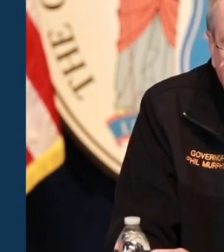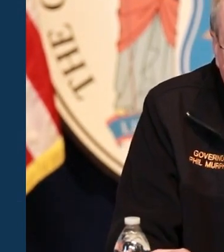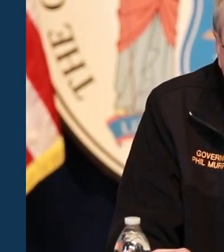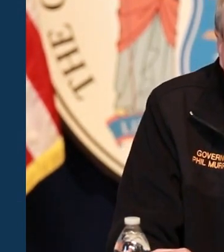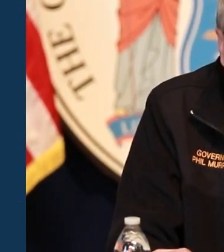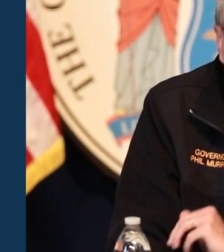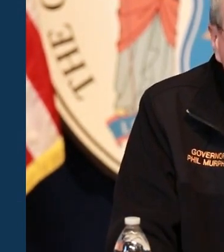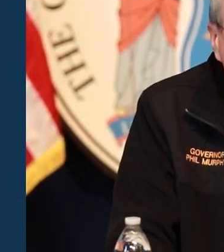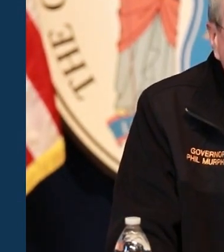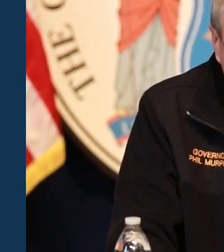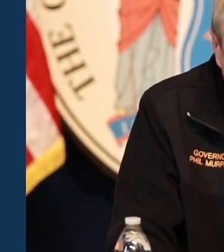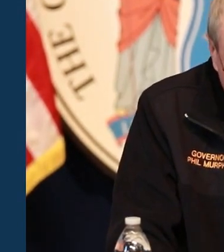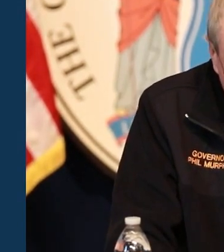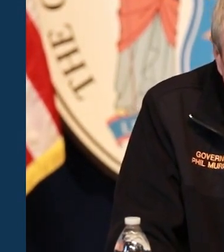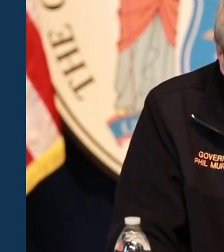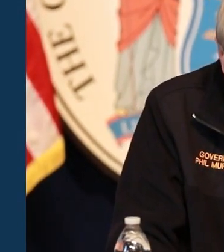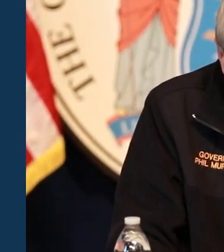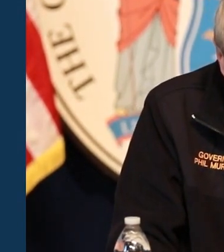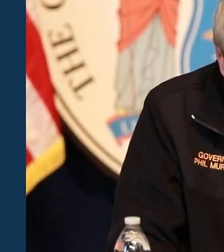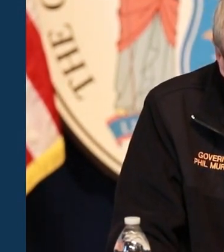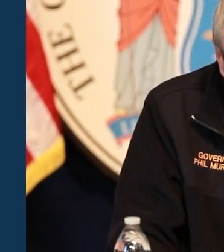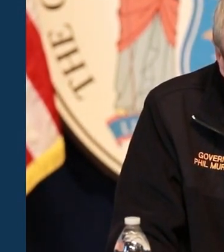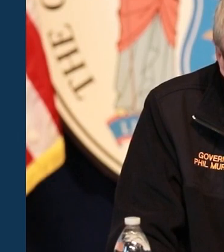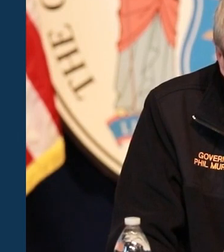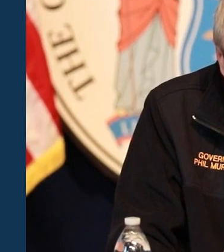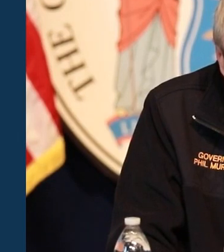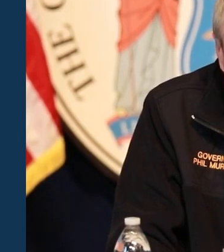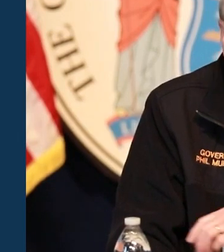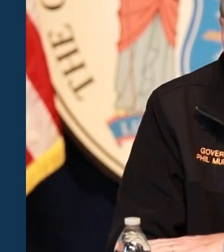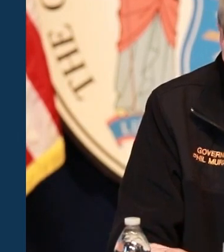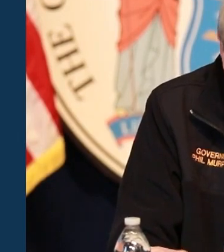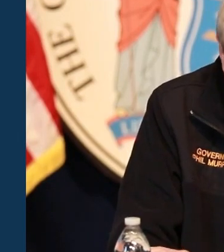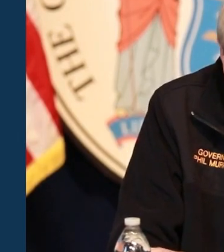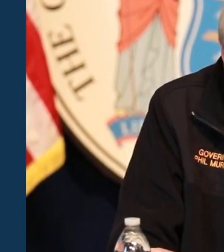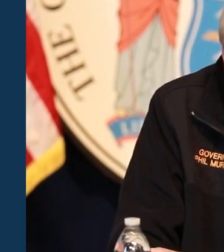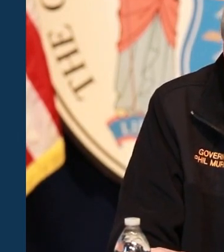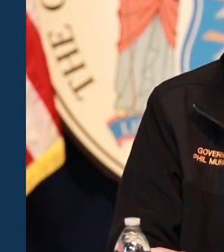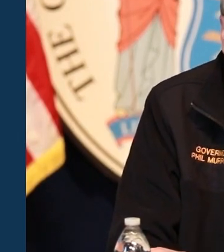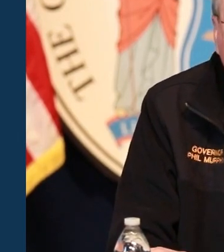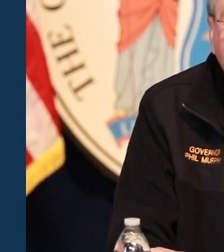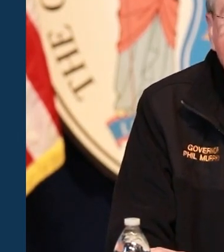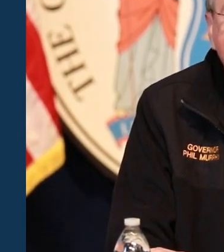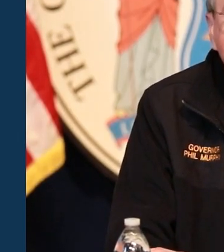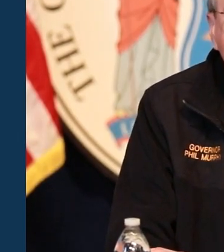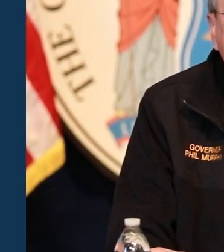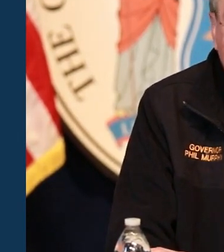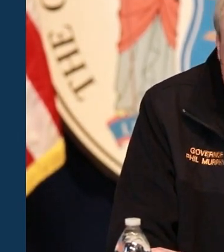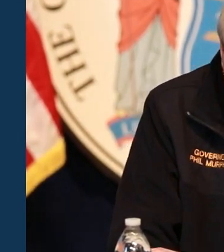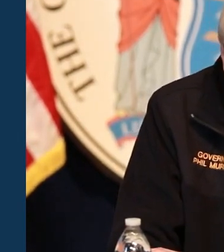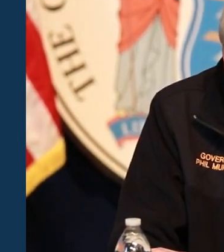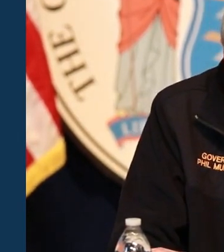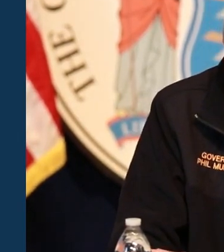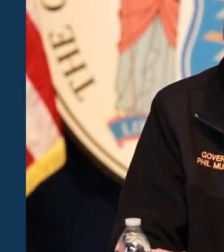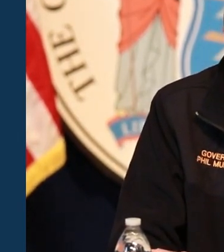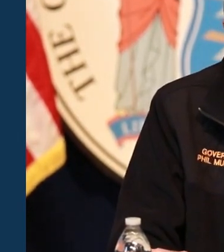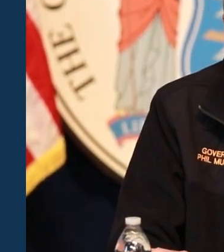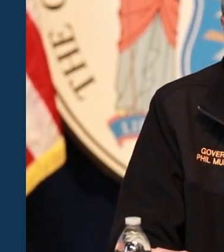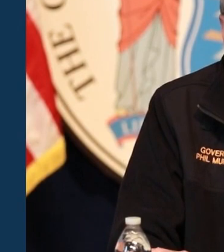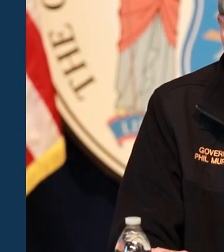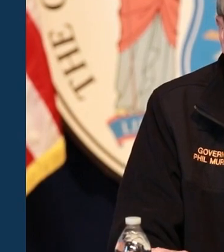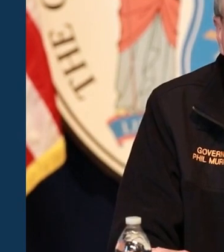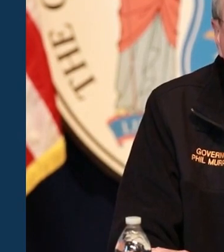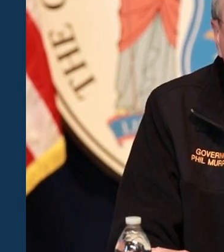of a headband you can see on the right of that picture. So this is how we are going to get through this. It is both the